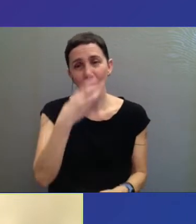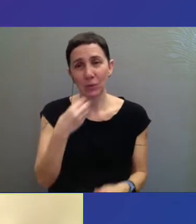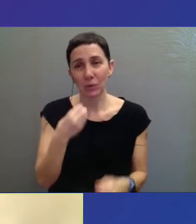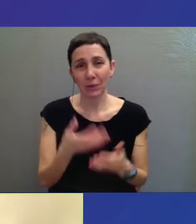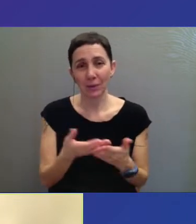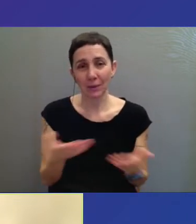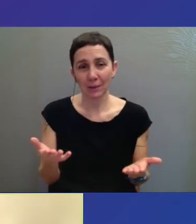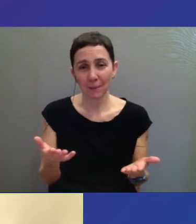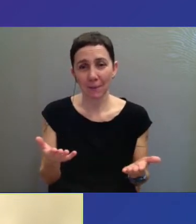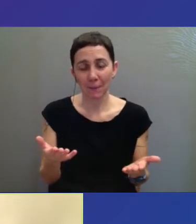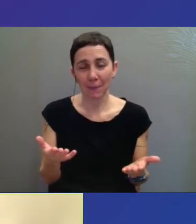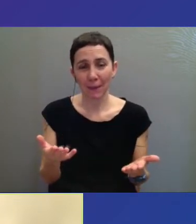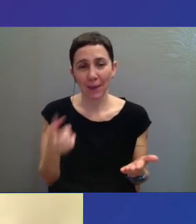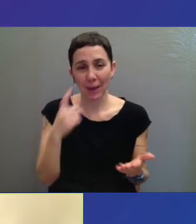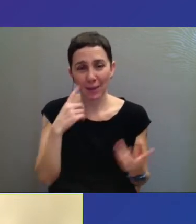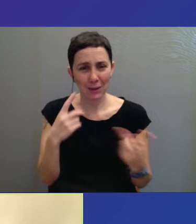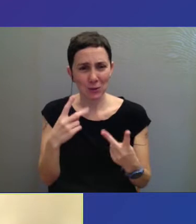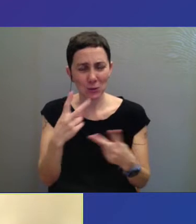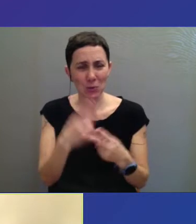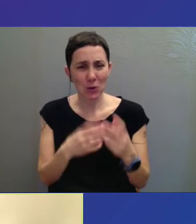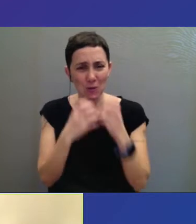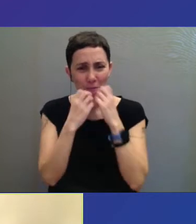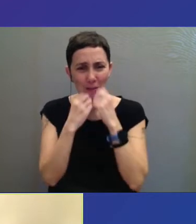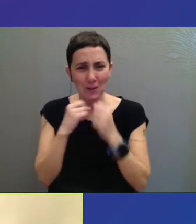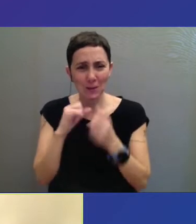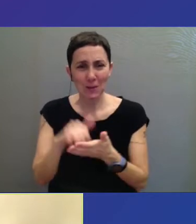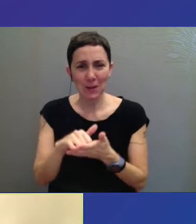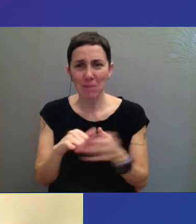think that we both kind of value that. So,